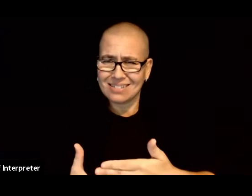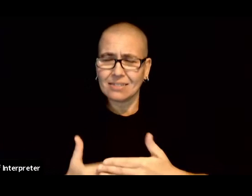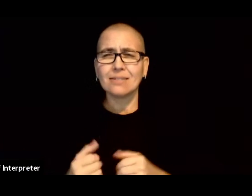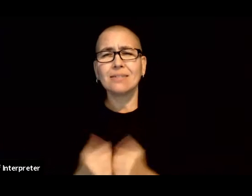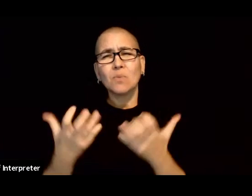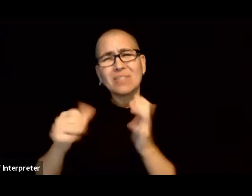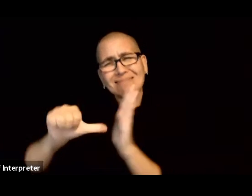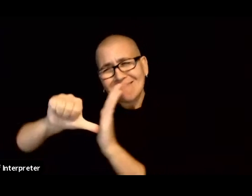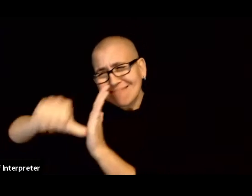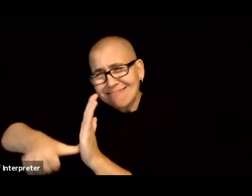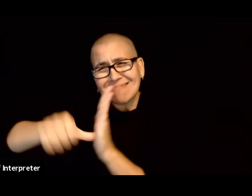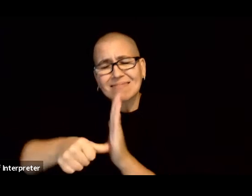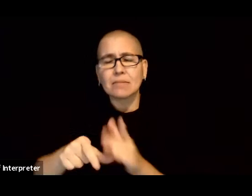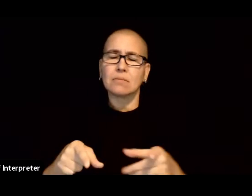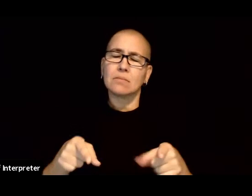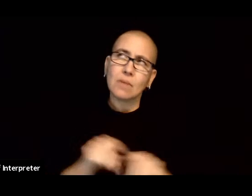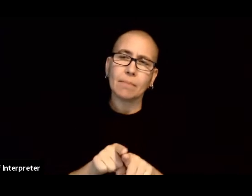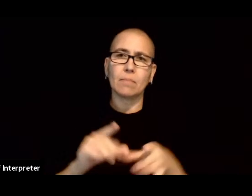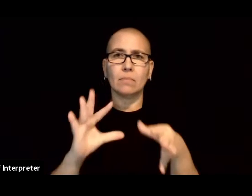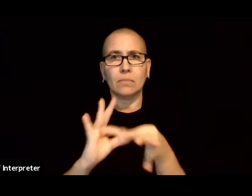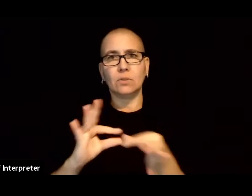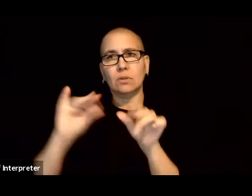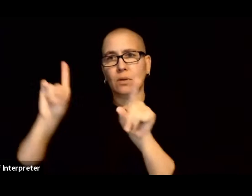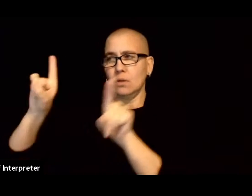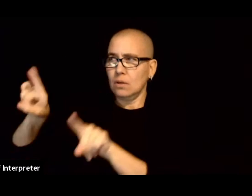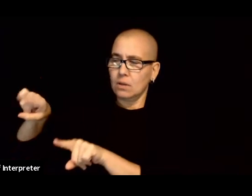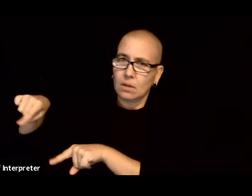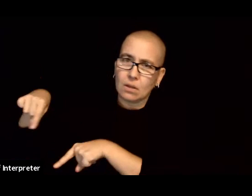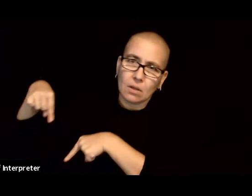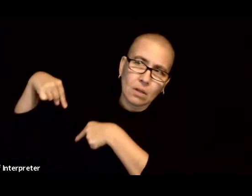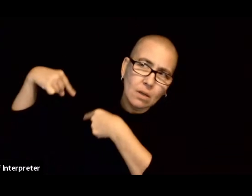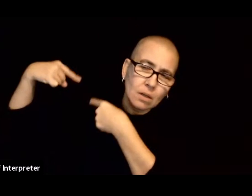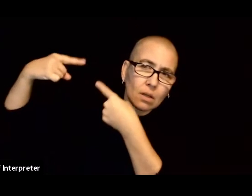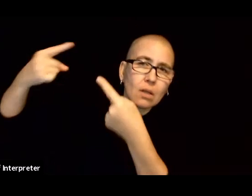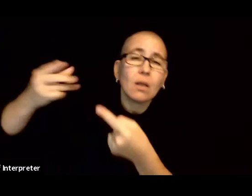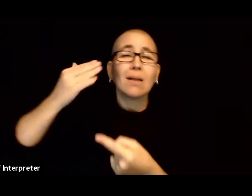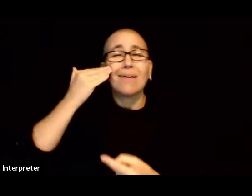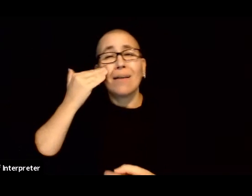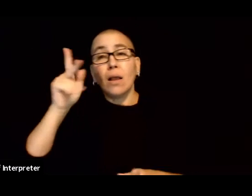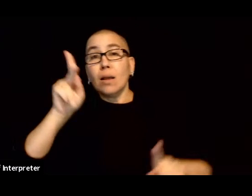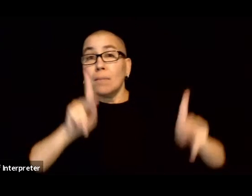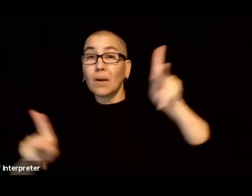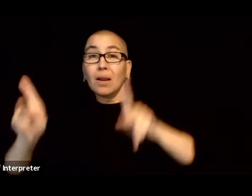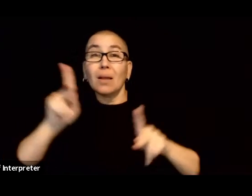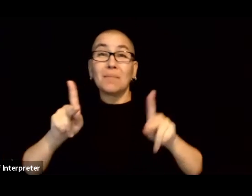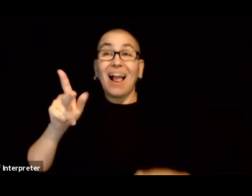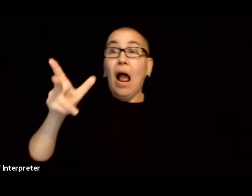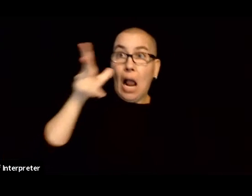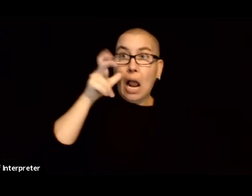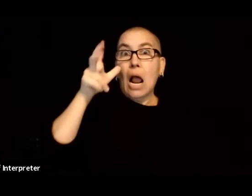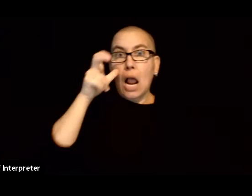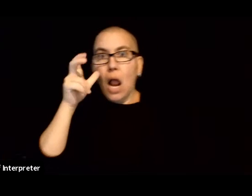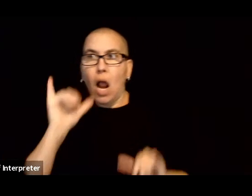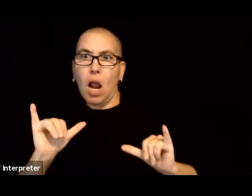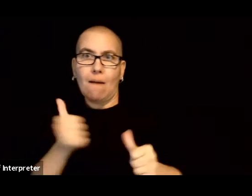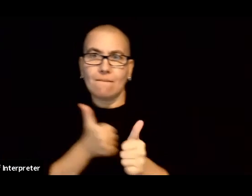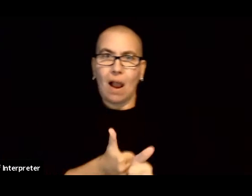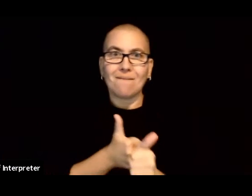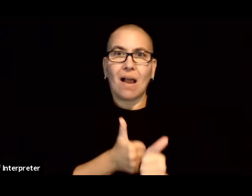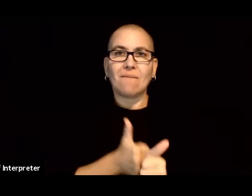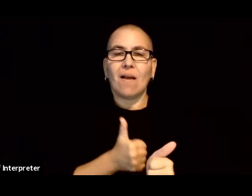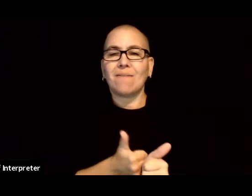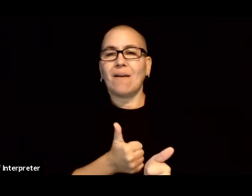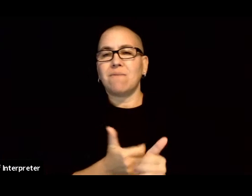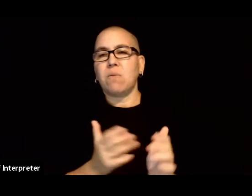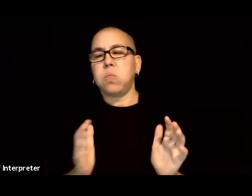it does seem to us that people might be tuning out some of the messaging. We certainly are wanting people to understand